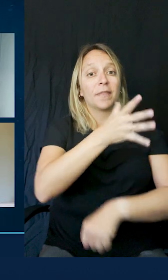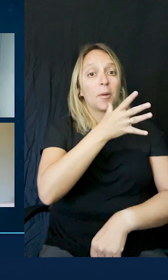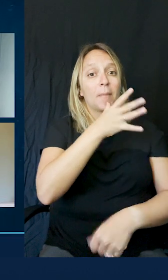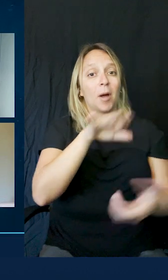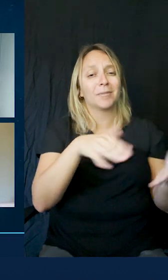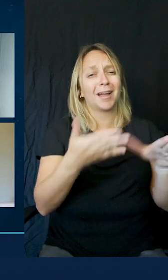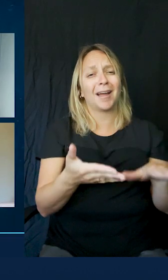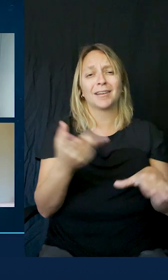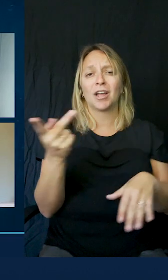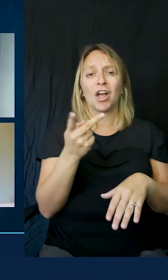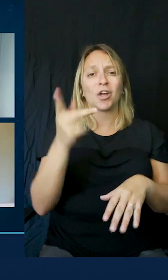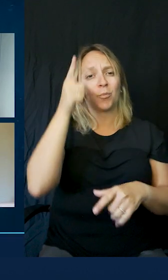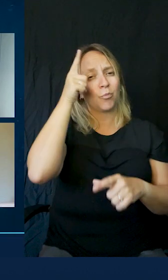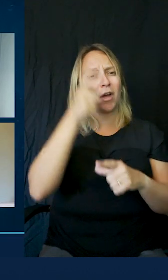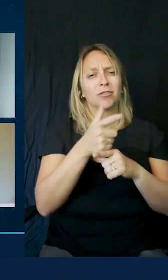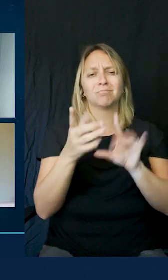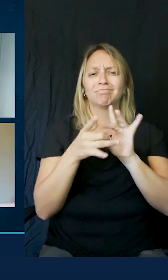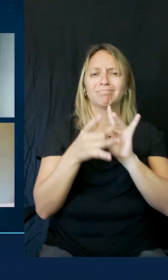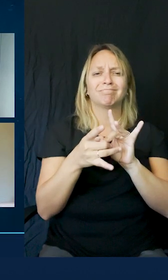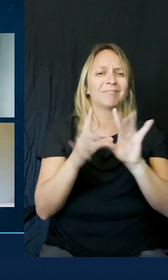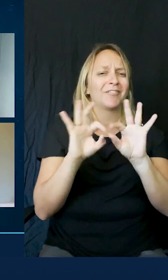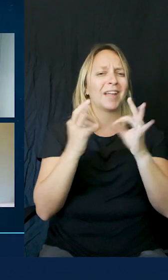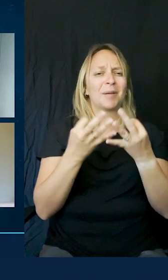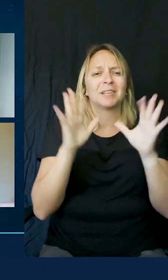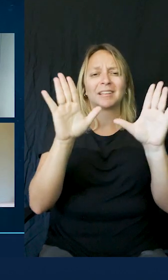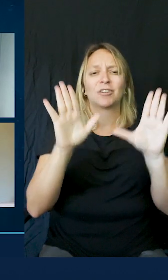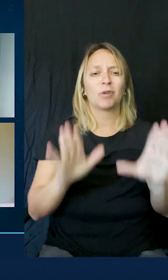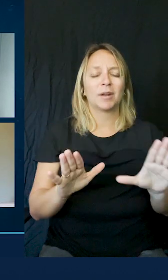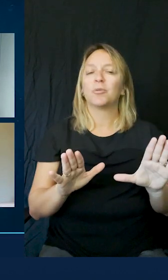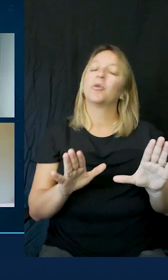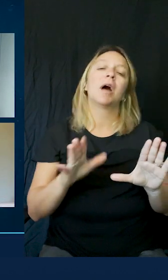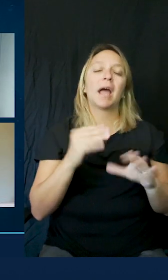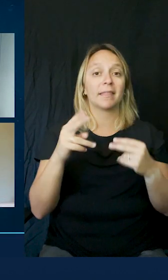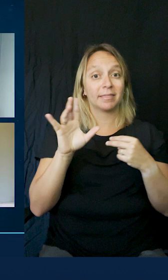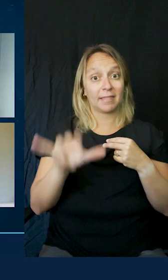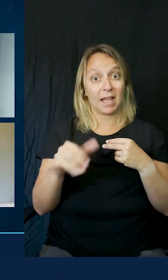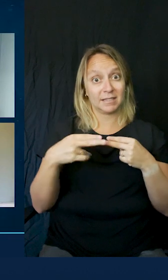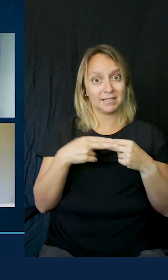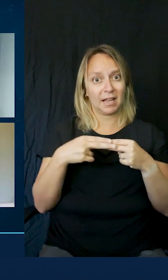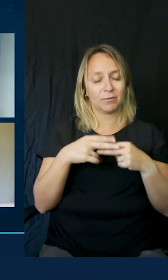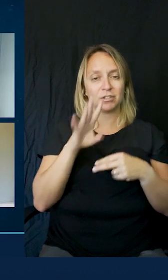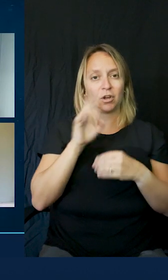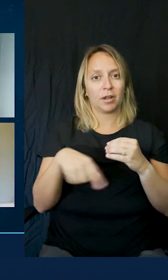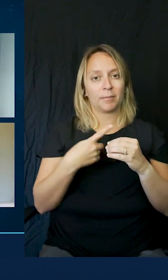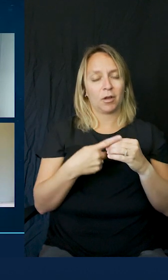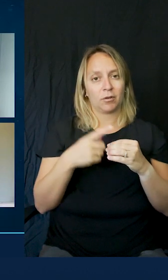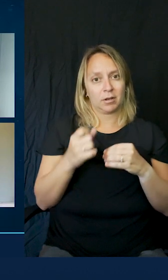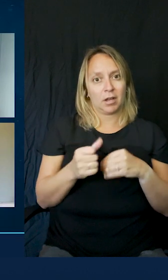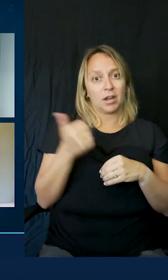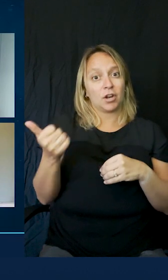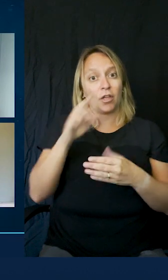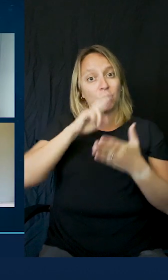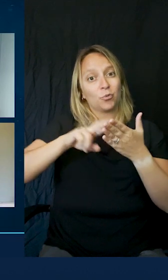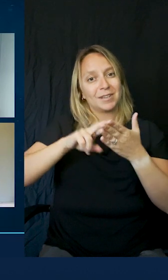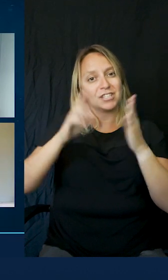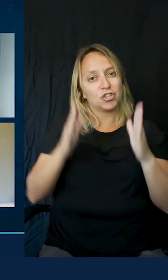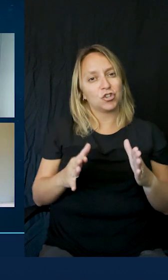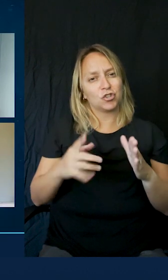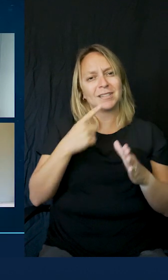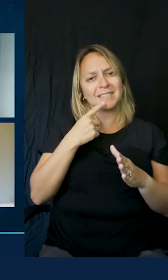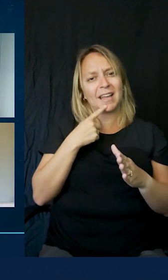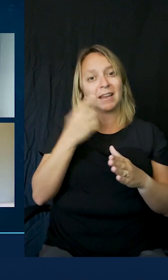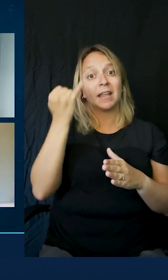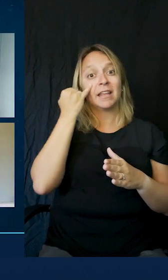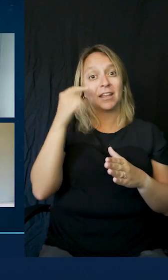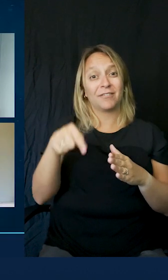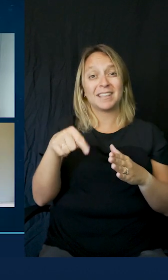fabulous brothers. The whole family is incredible. And the slide was talking about something that another researcher, Alexandra Morton, said about if we